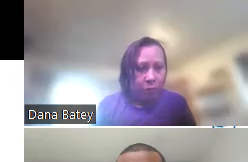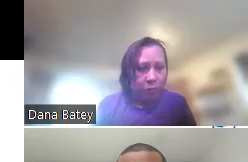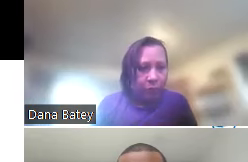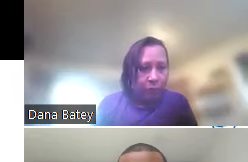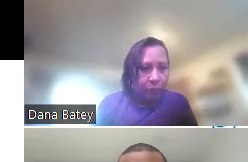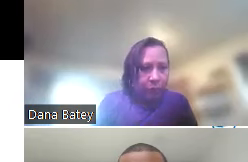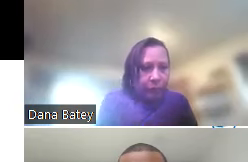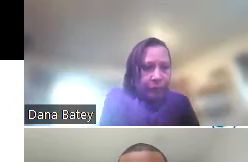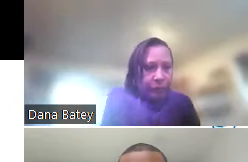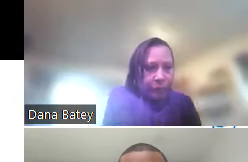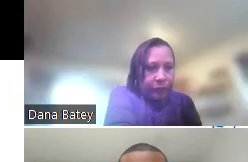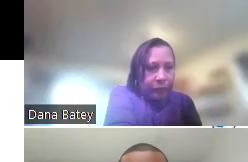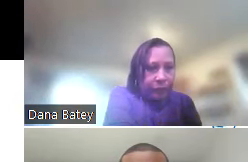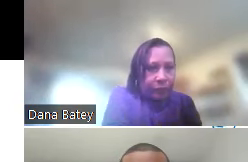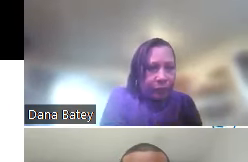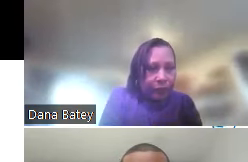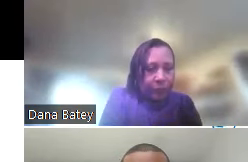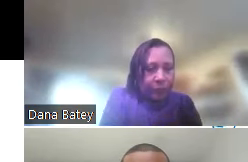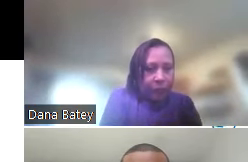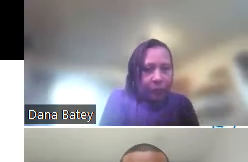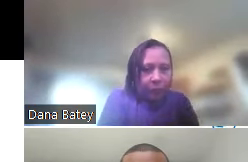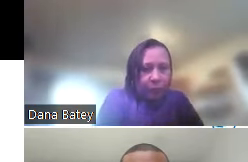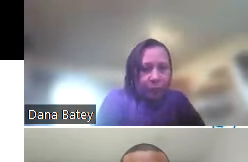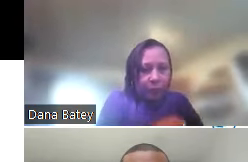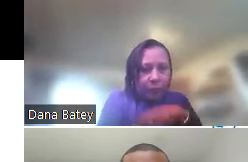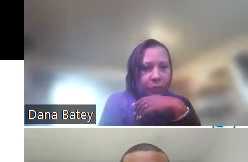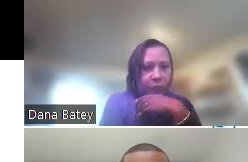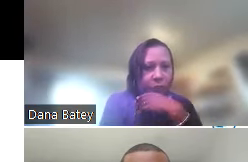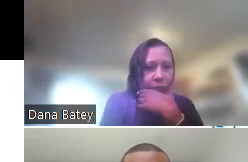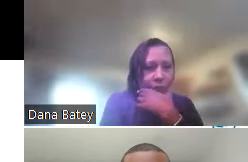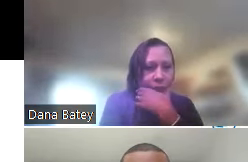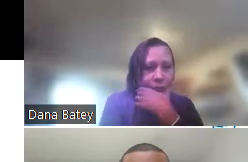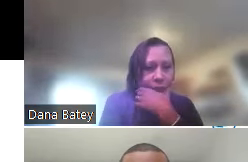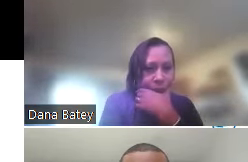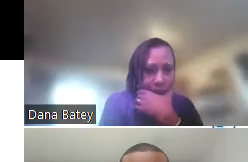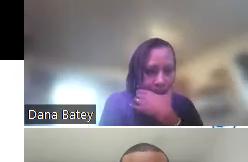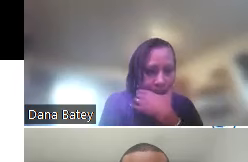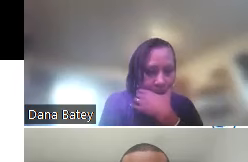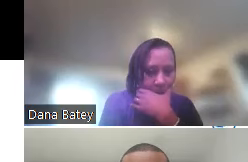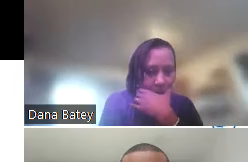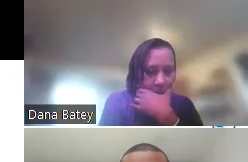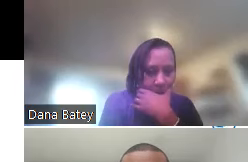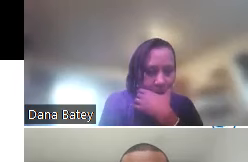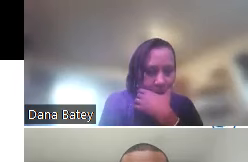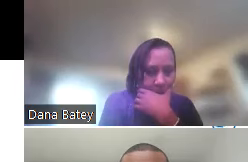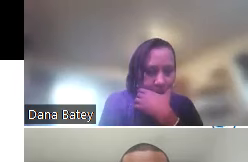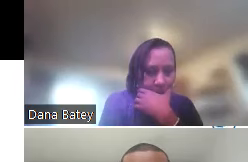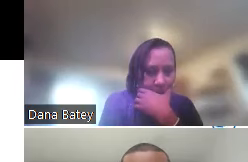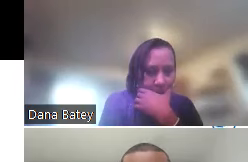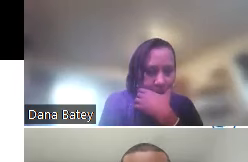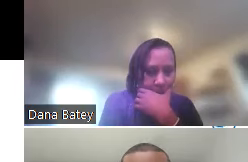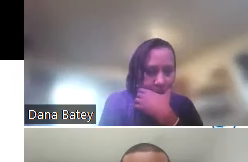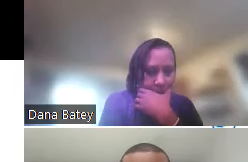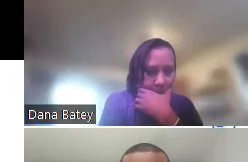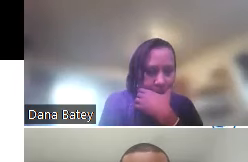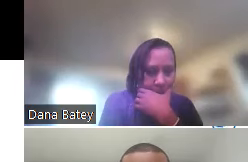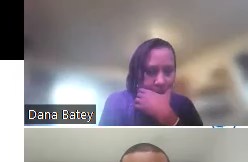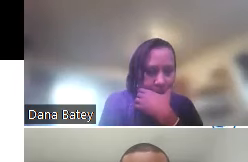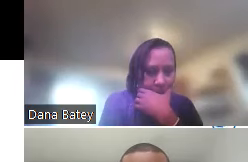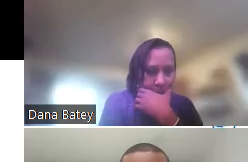the workforce reflect the community that we serve? Like, how are we making sure that we have culturally competent care as we're providing care